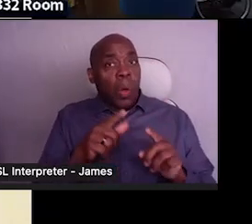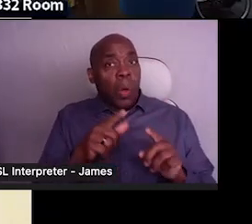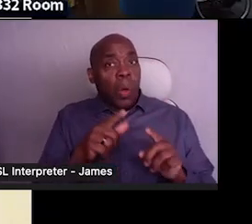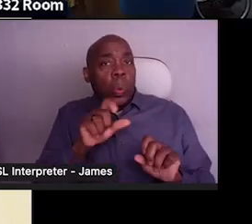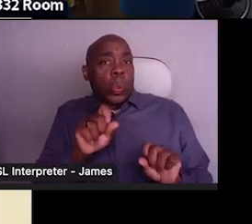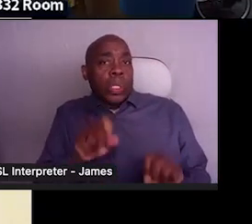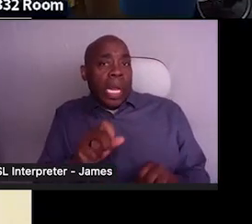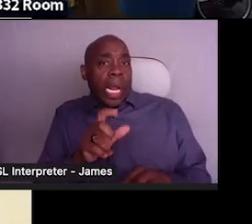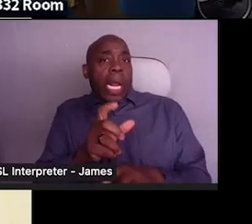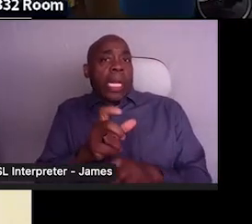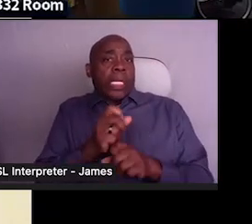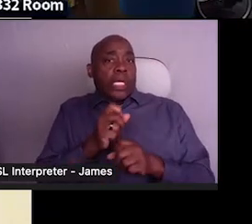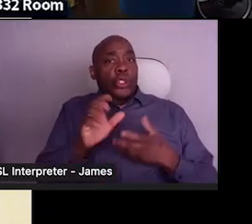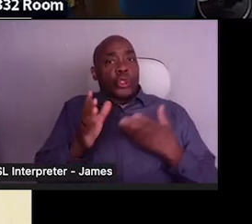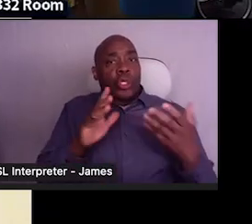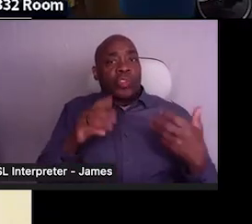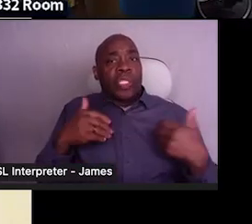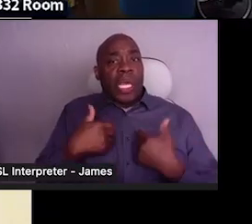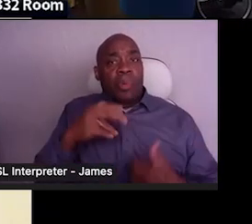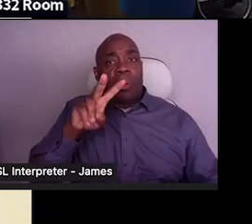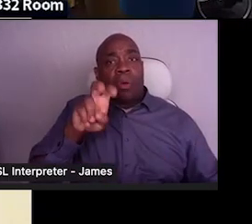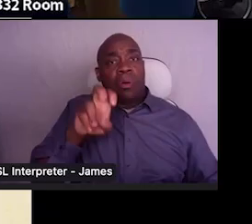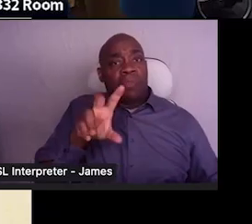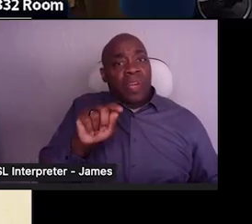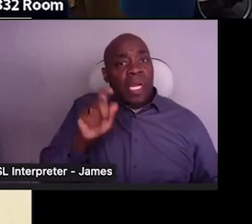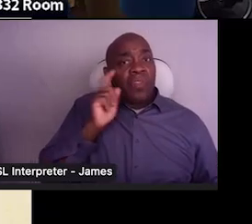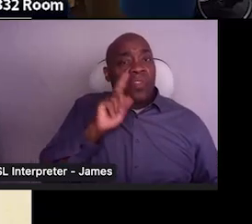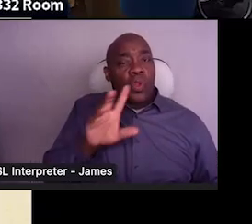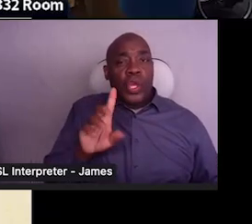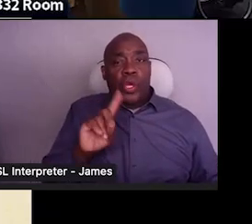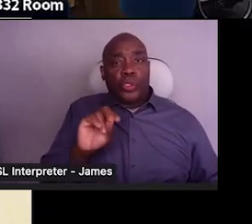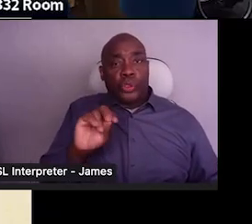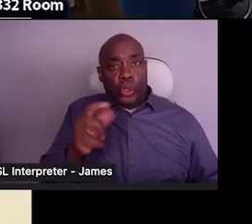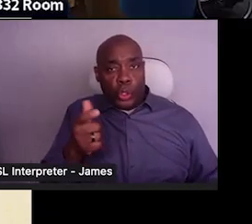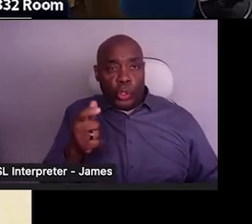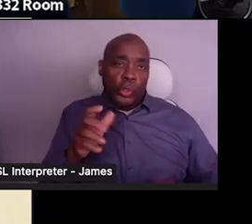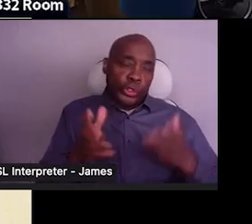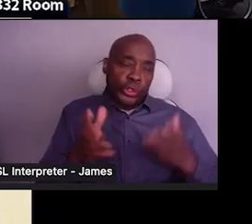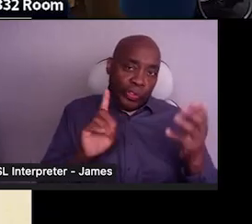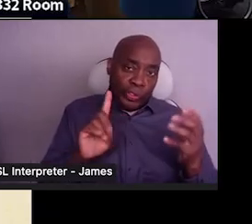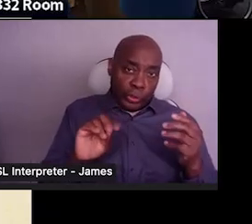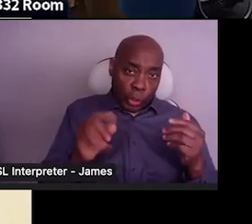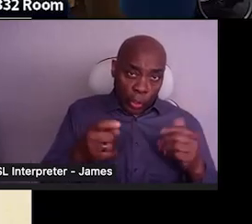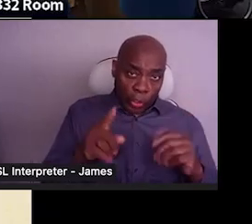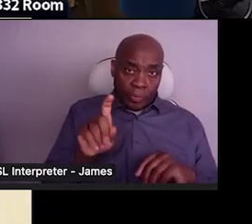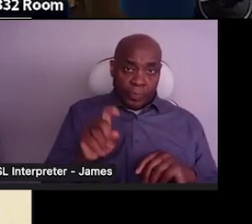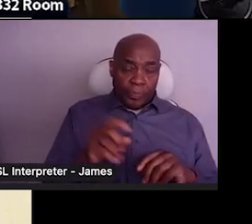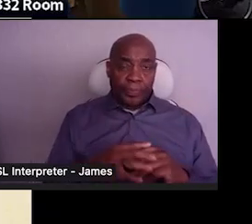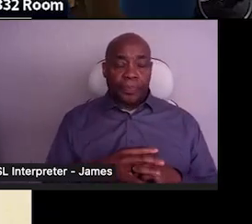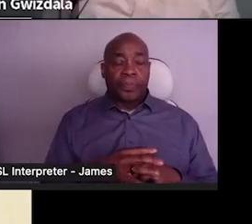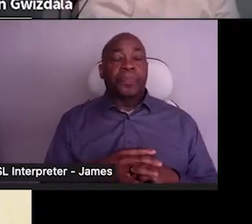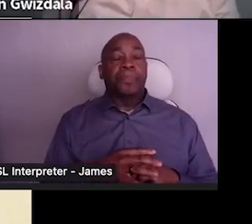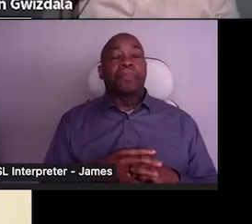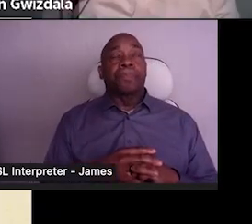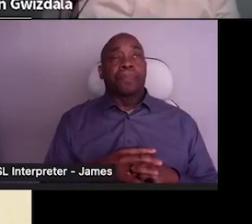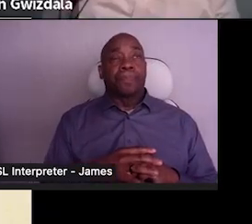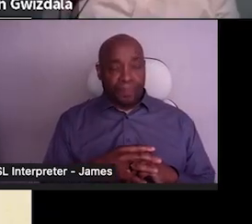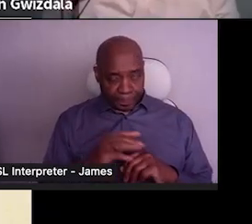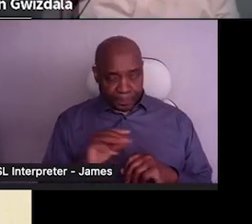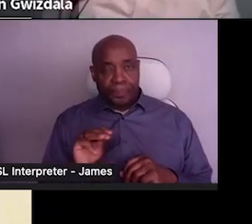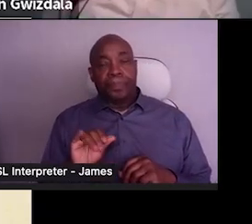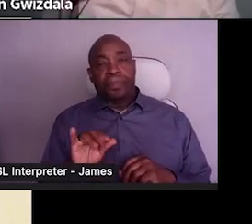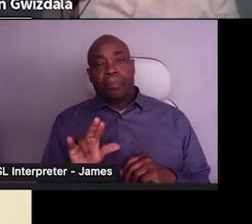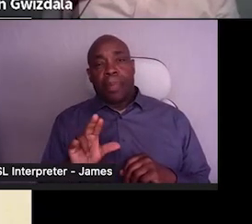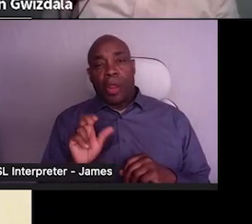policies regarding on who can actually get that vest for that dog, for their dog or service. Yeah, that's